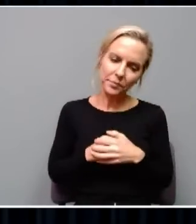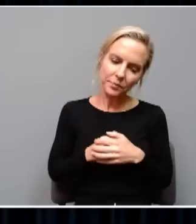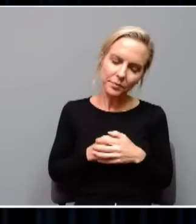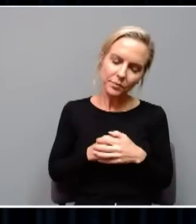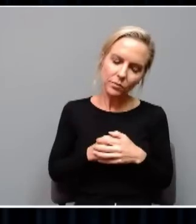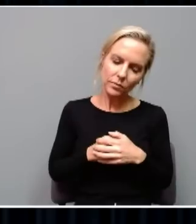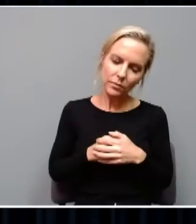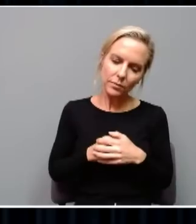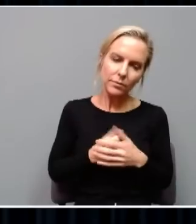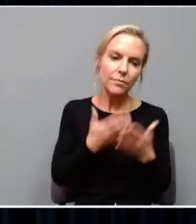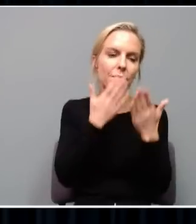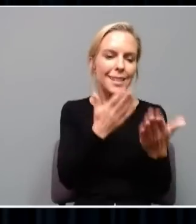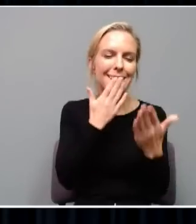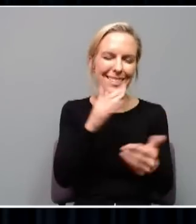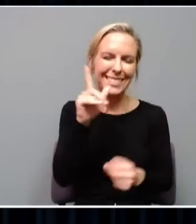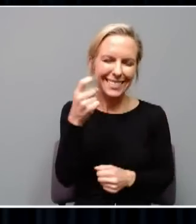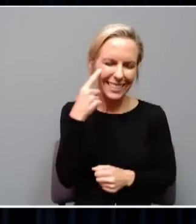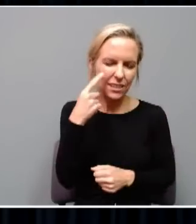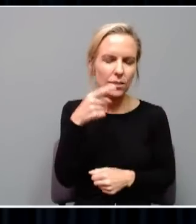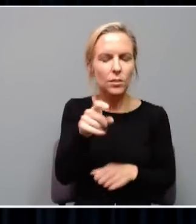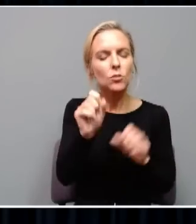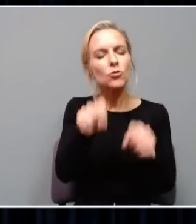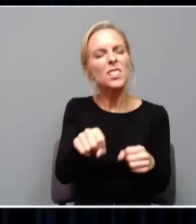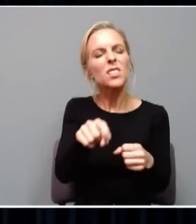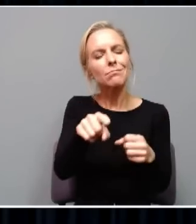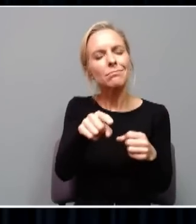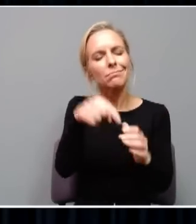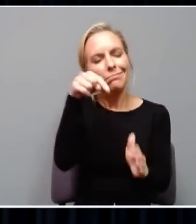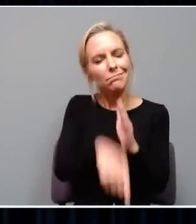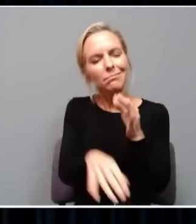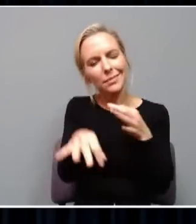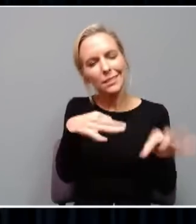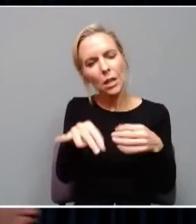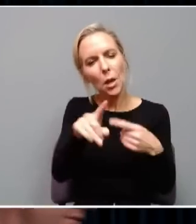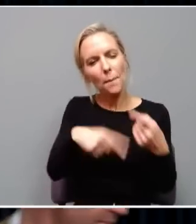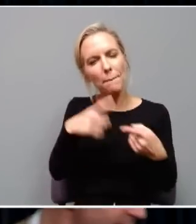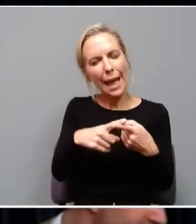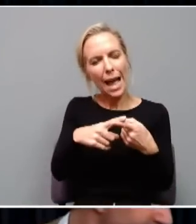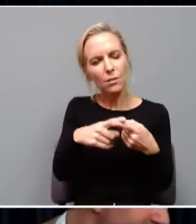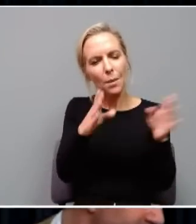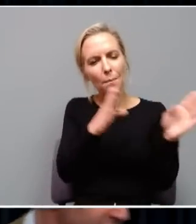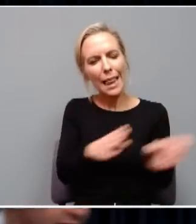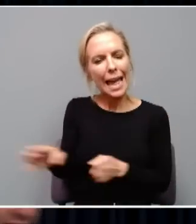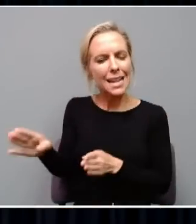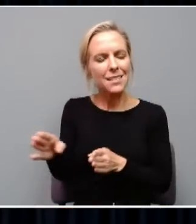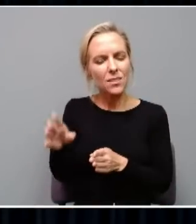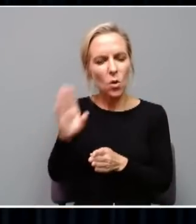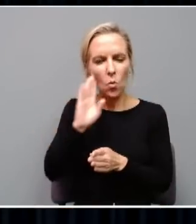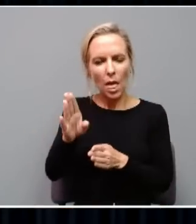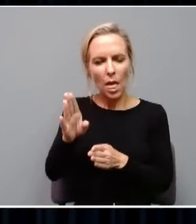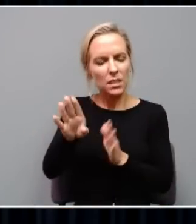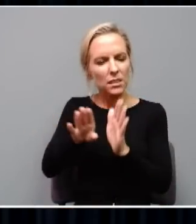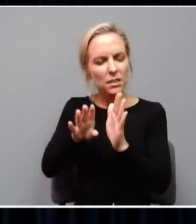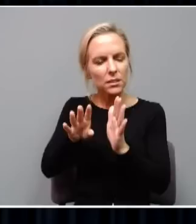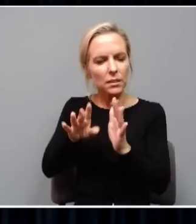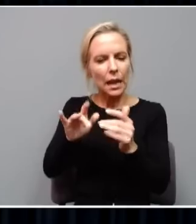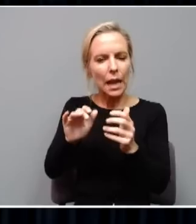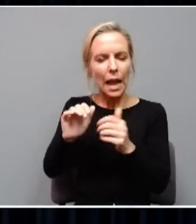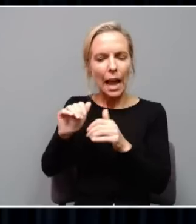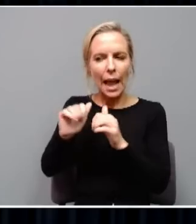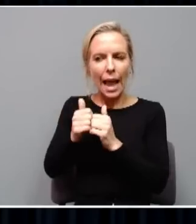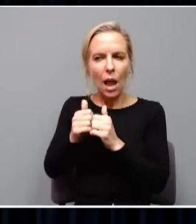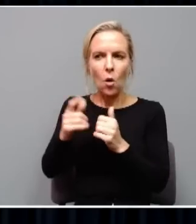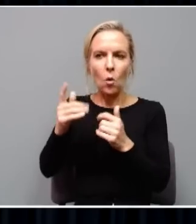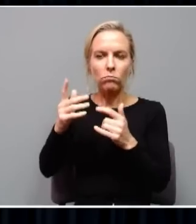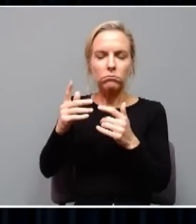Thanks, Governor. Could you elaborate on the long-term plans I think you mentioned are being developed to help with the